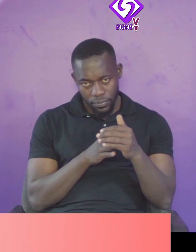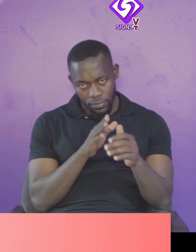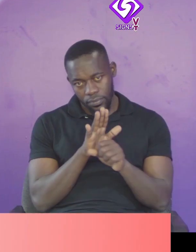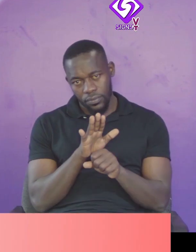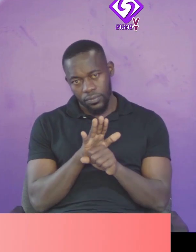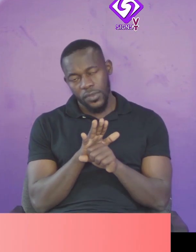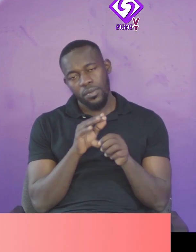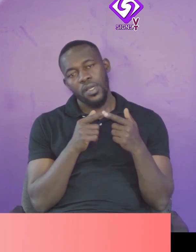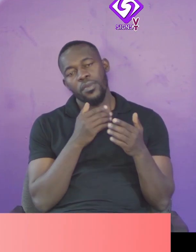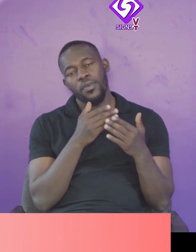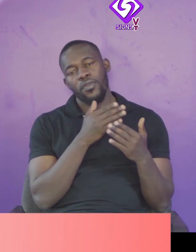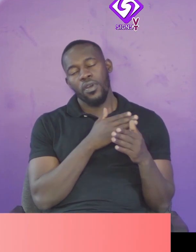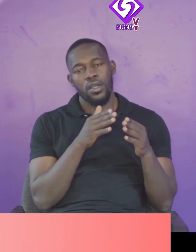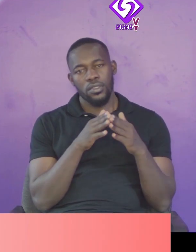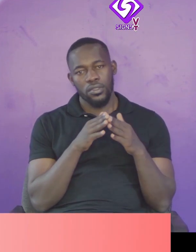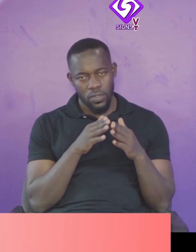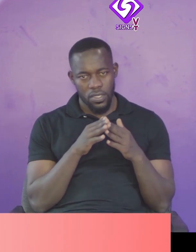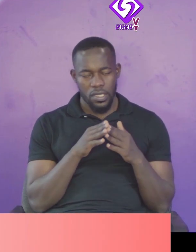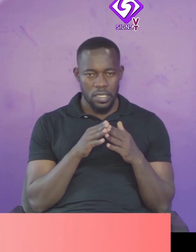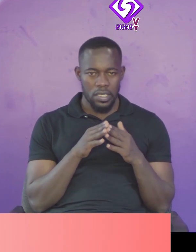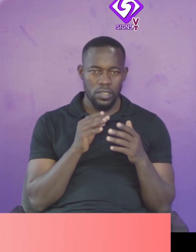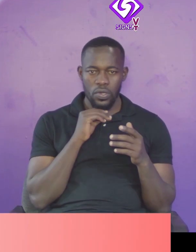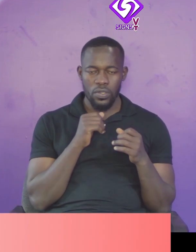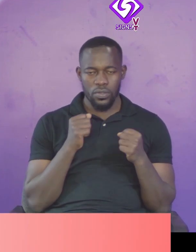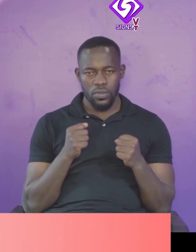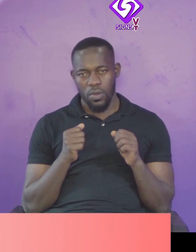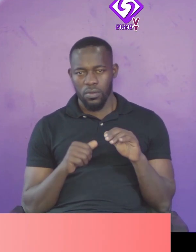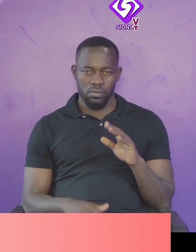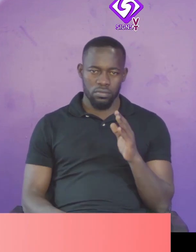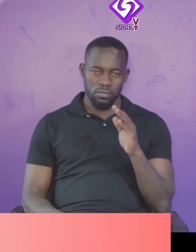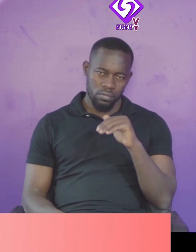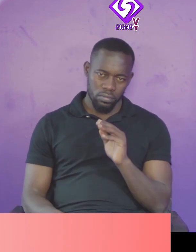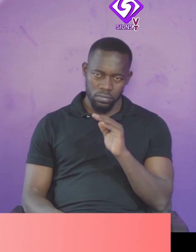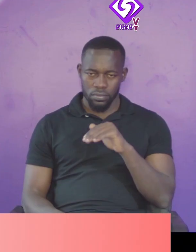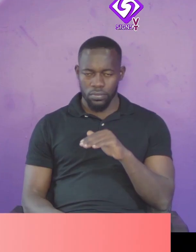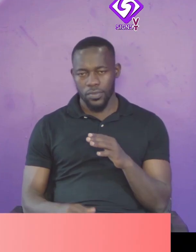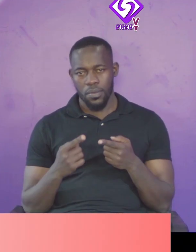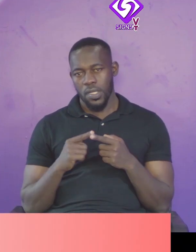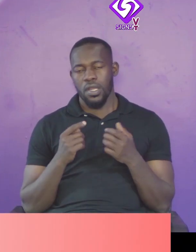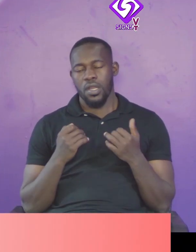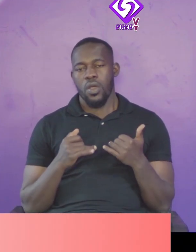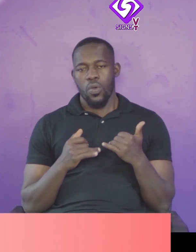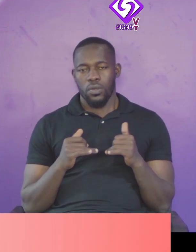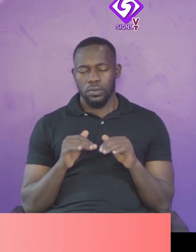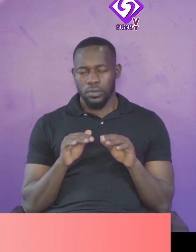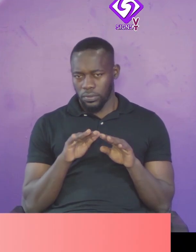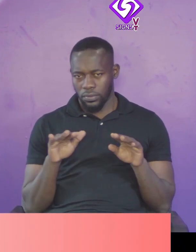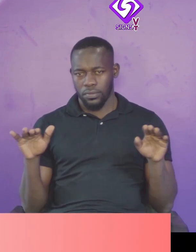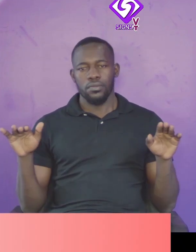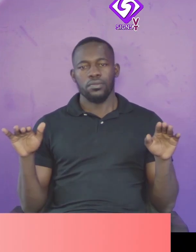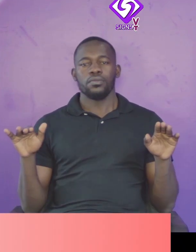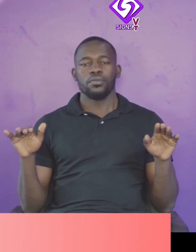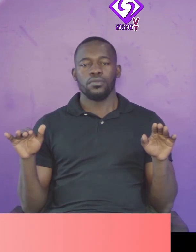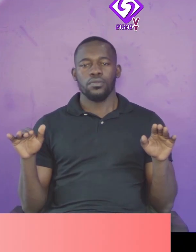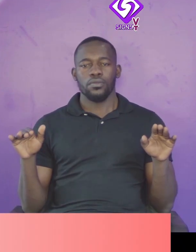days, Arsenal didn't have that squad depth. So now there's squad depth, and Rebata has brought